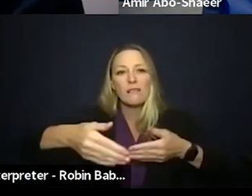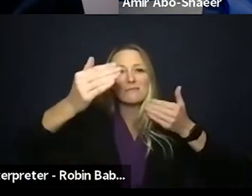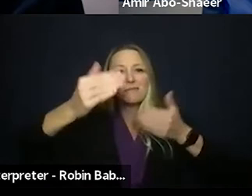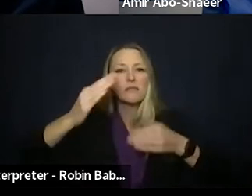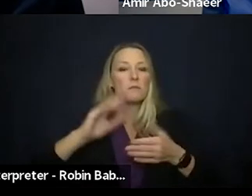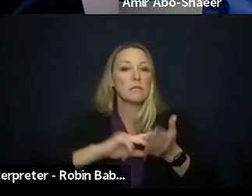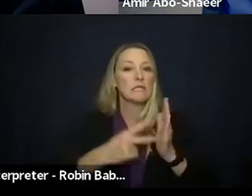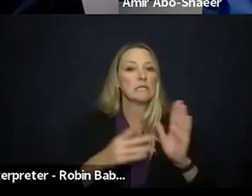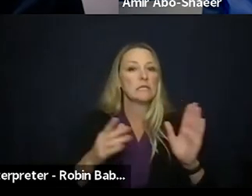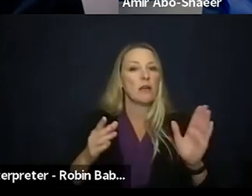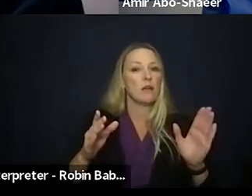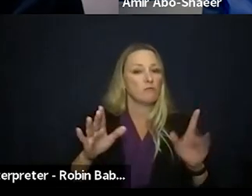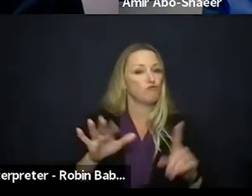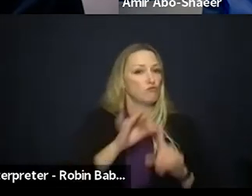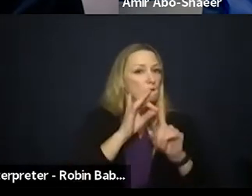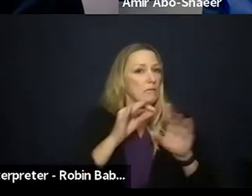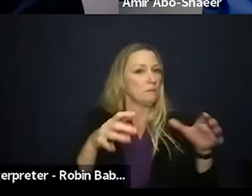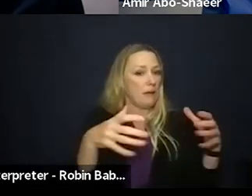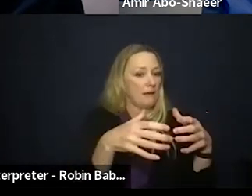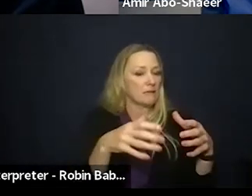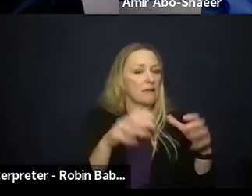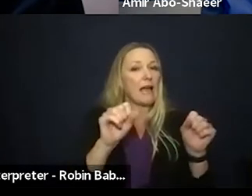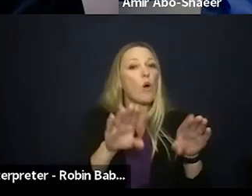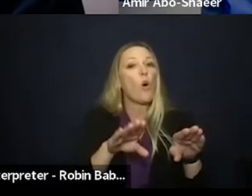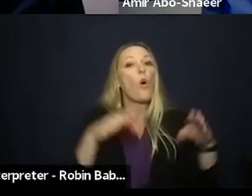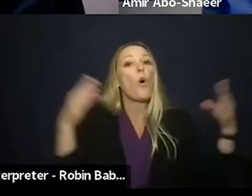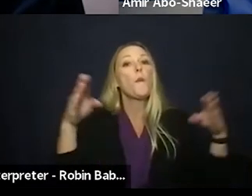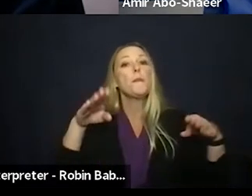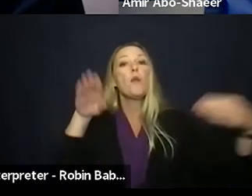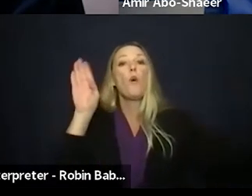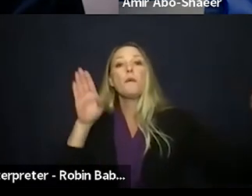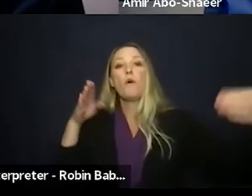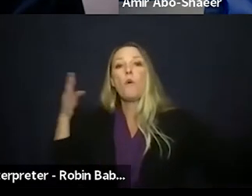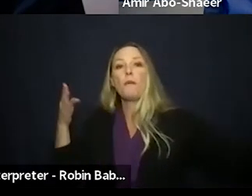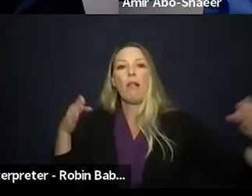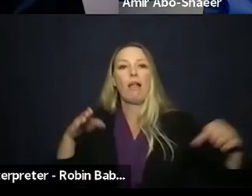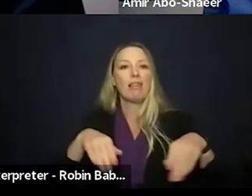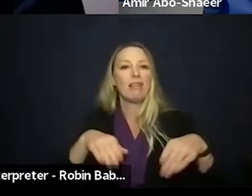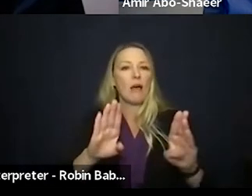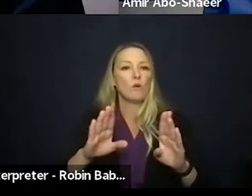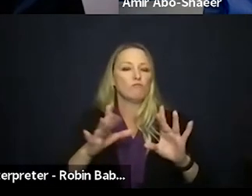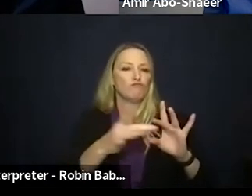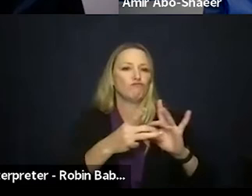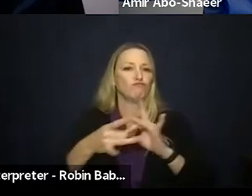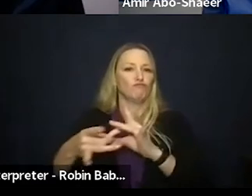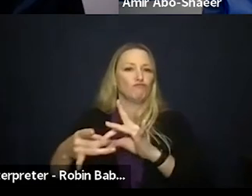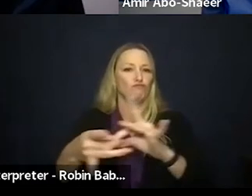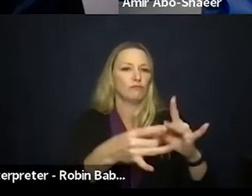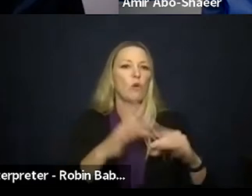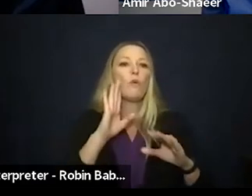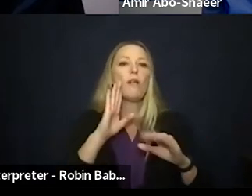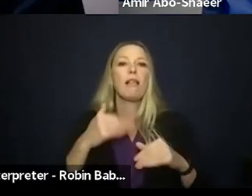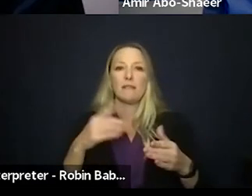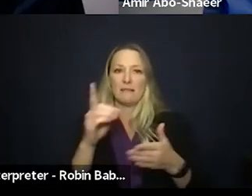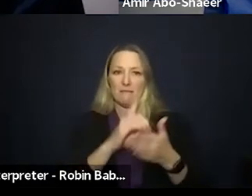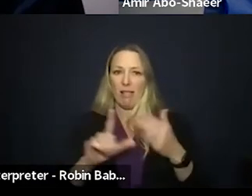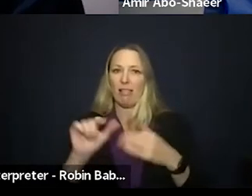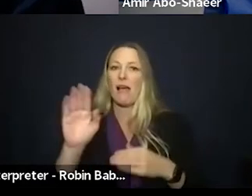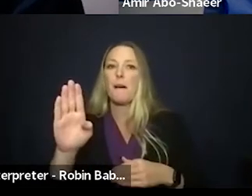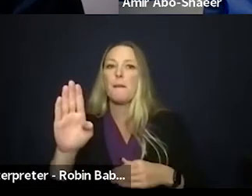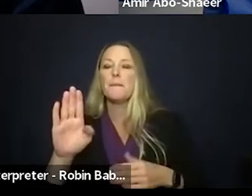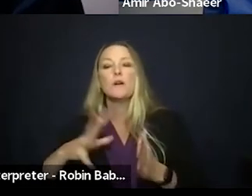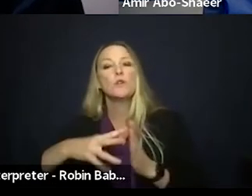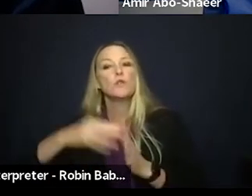that can be opened up to facilitate collaboration and student interaction there will be a design lab where students create advanced